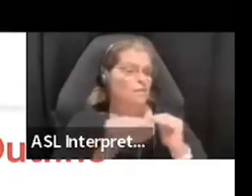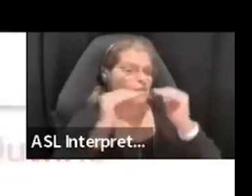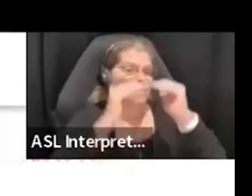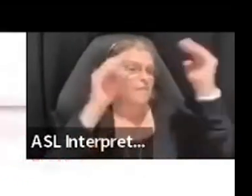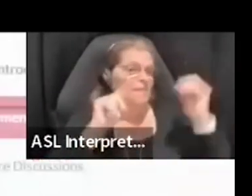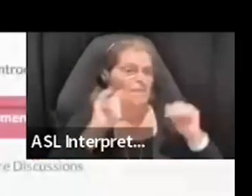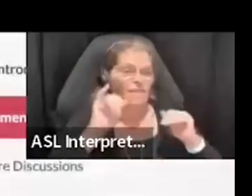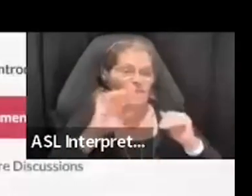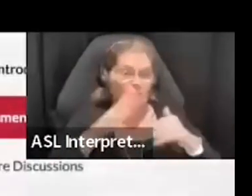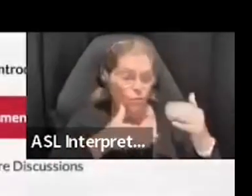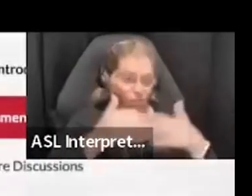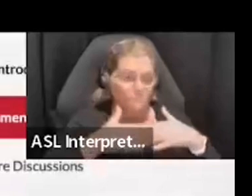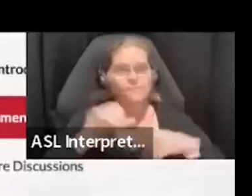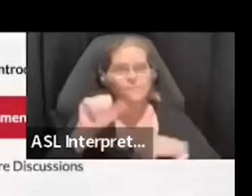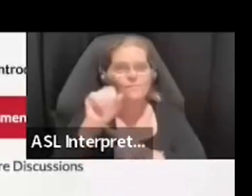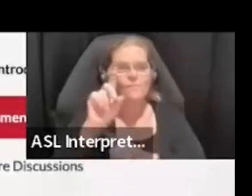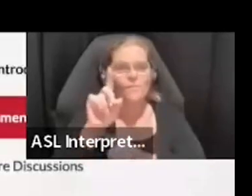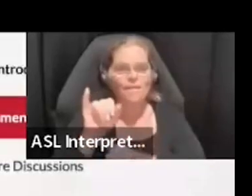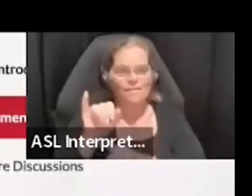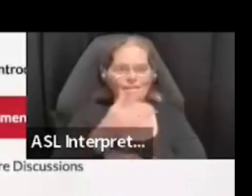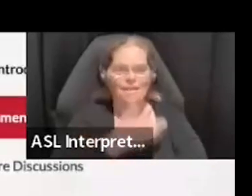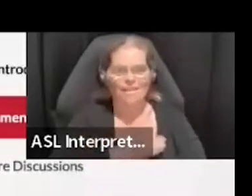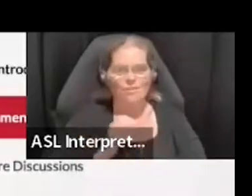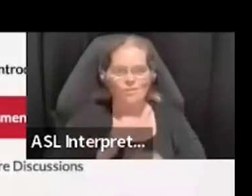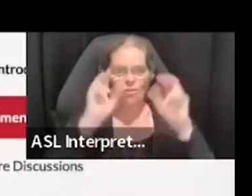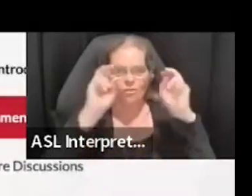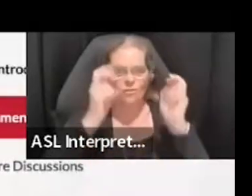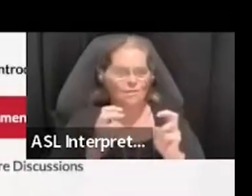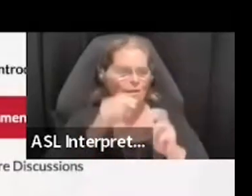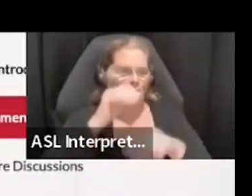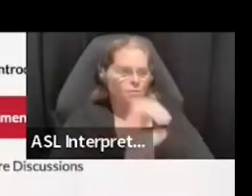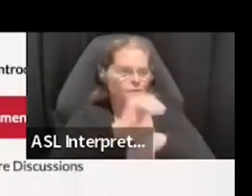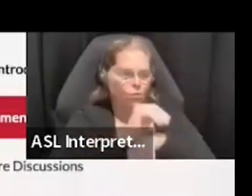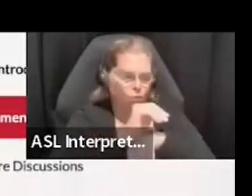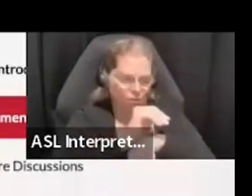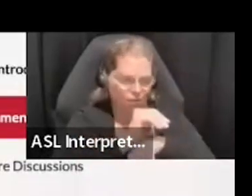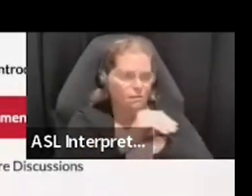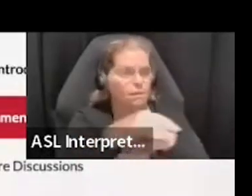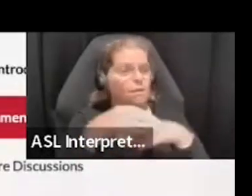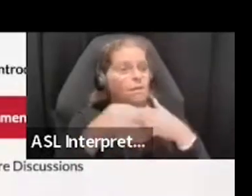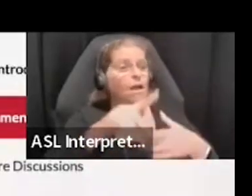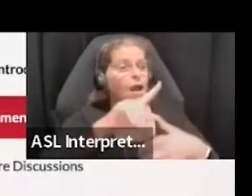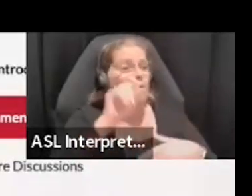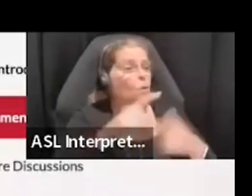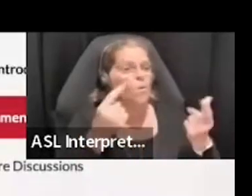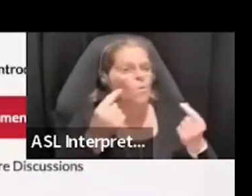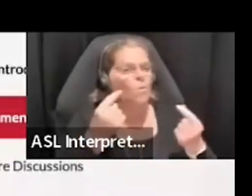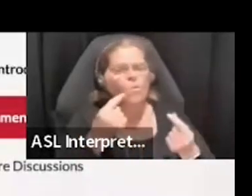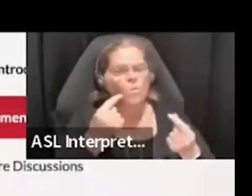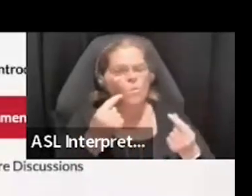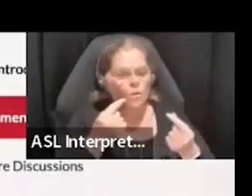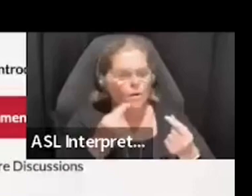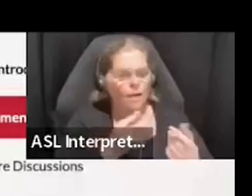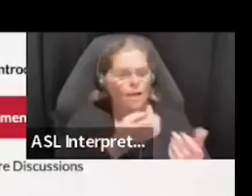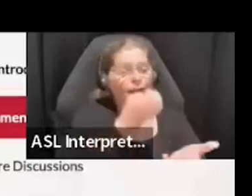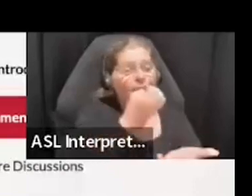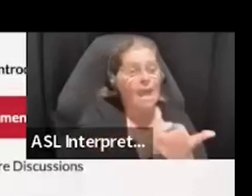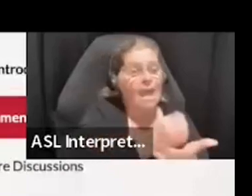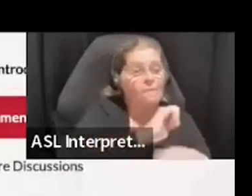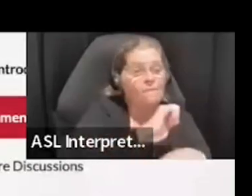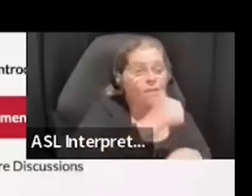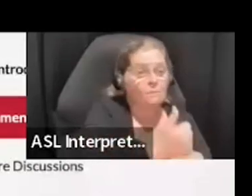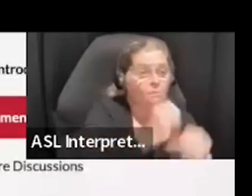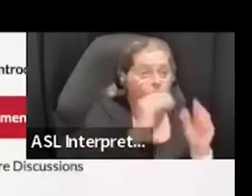designed instruction as our topic for tonight. And the guiding question, which is what evidence-based instruction and related services will enable